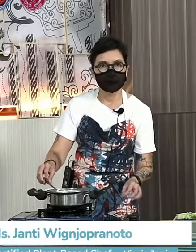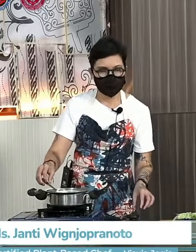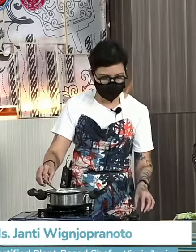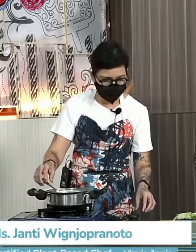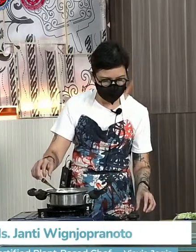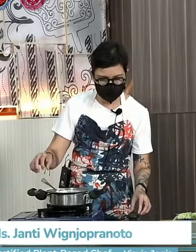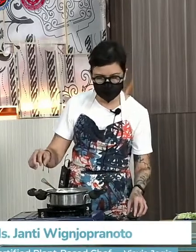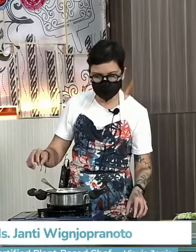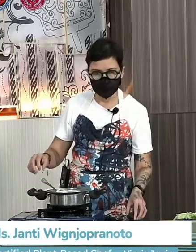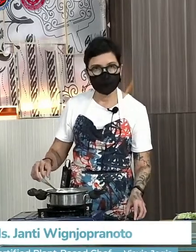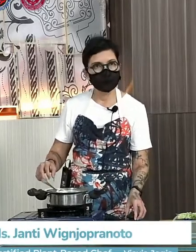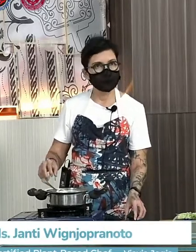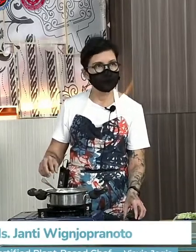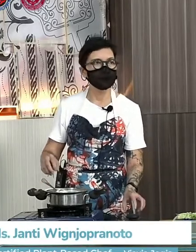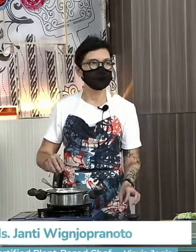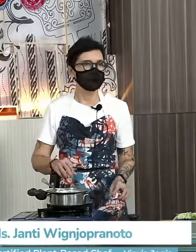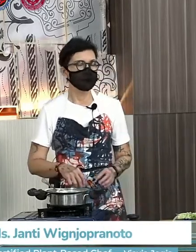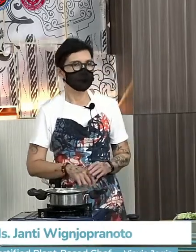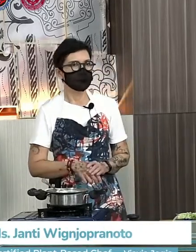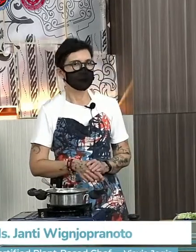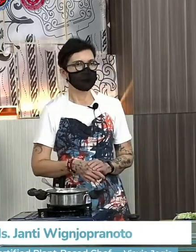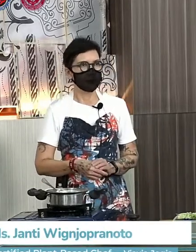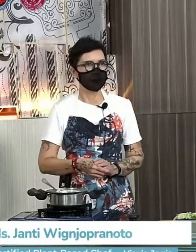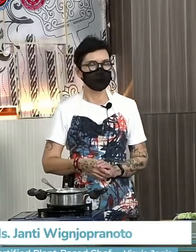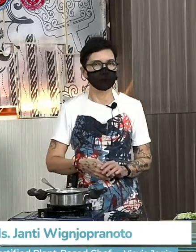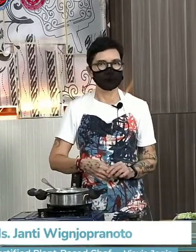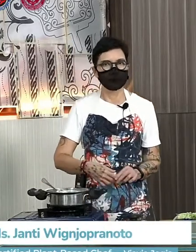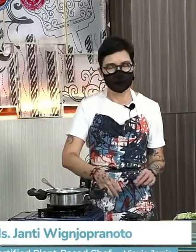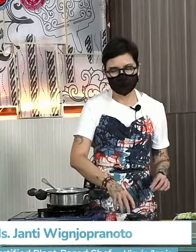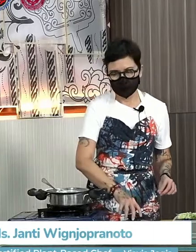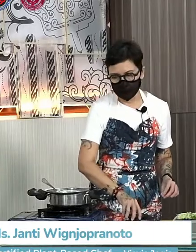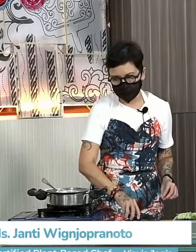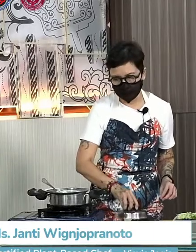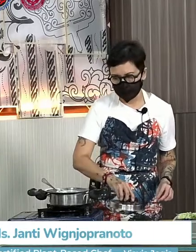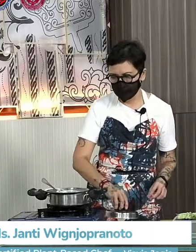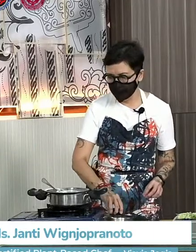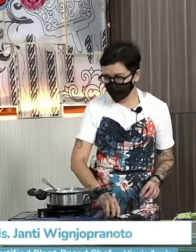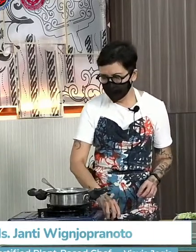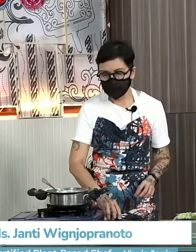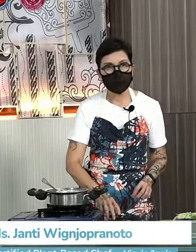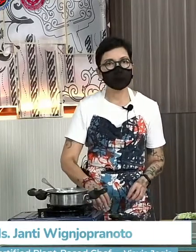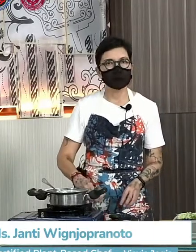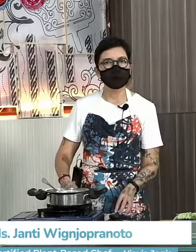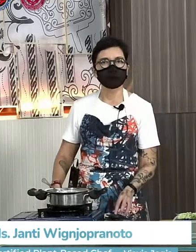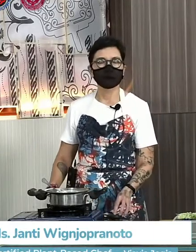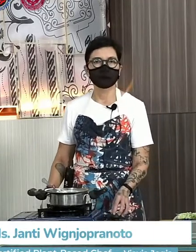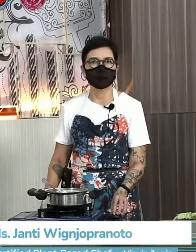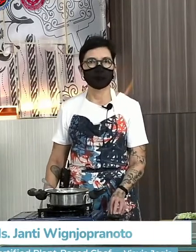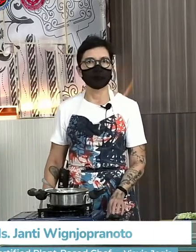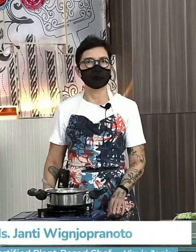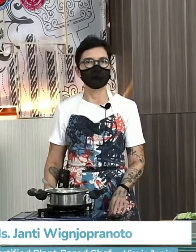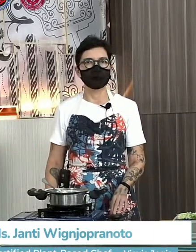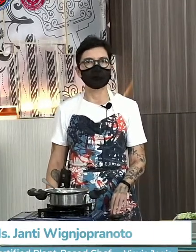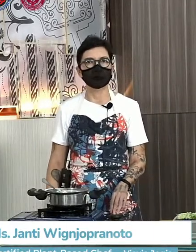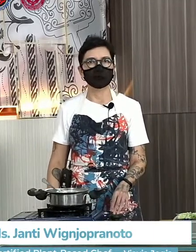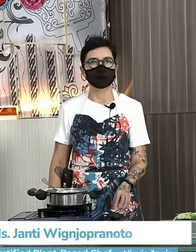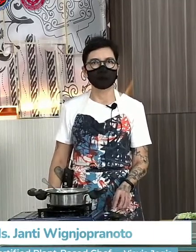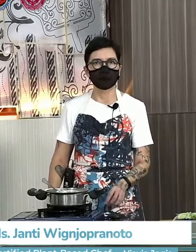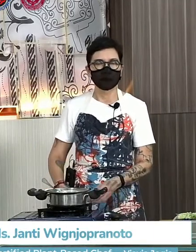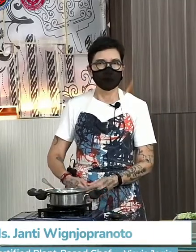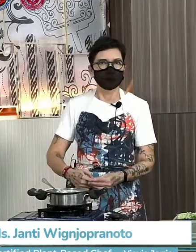such a relaxing session by previous speaker. And I